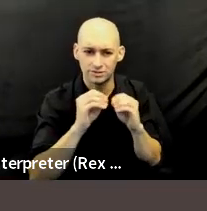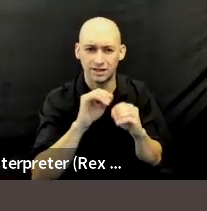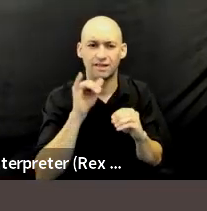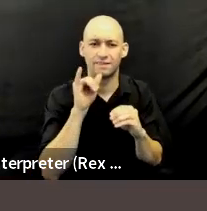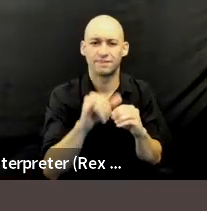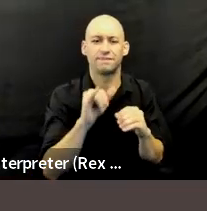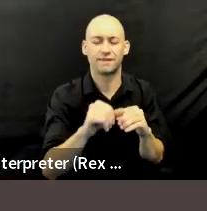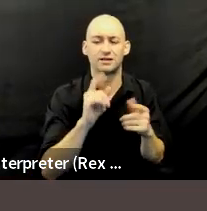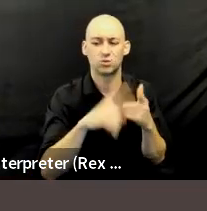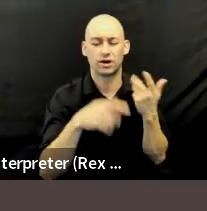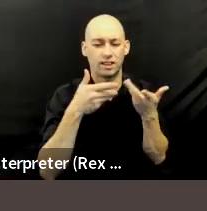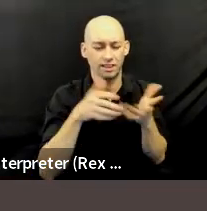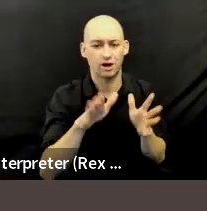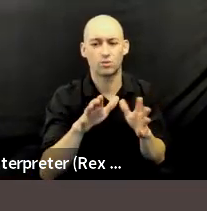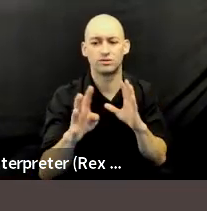the traffic